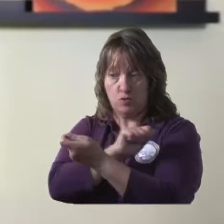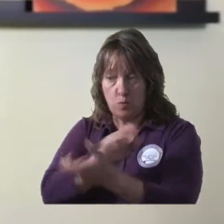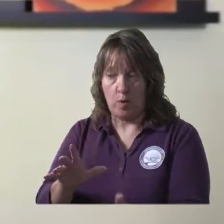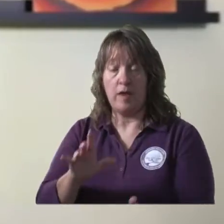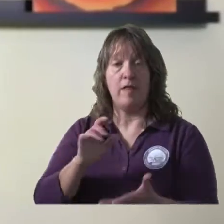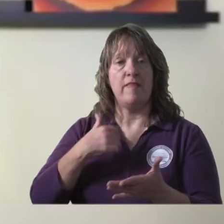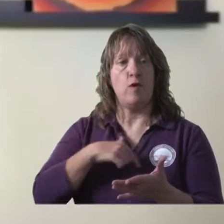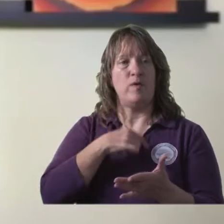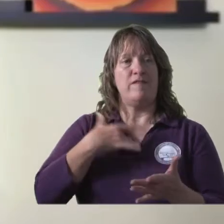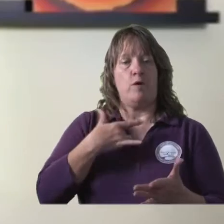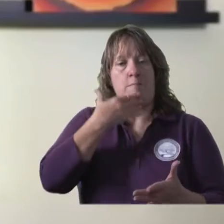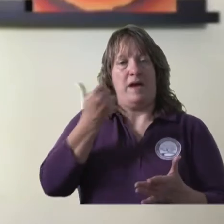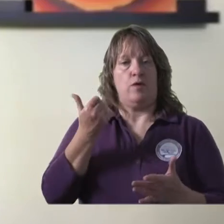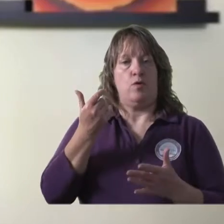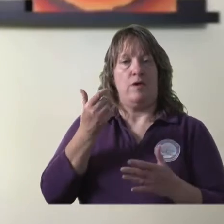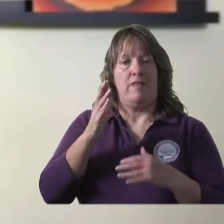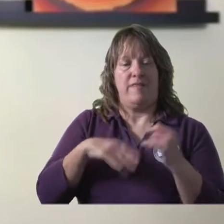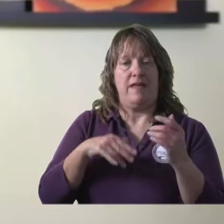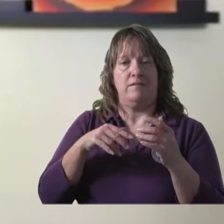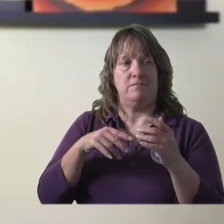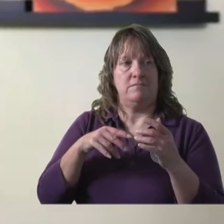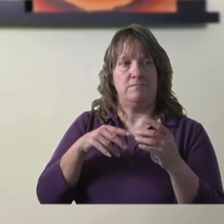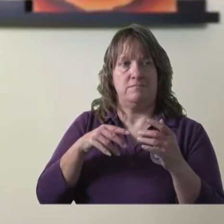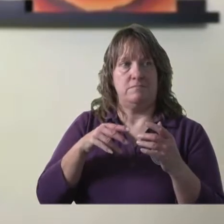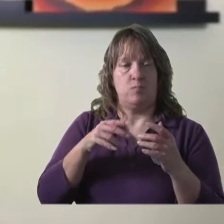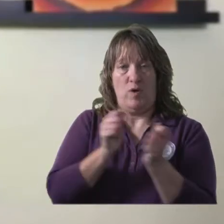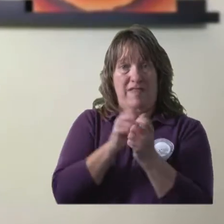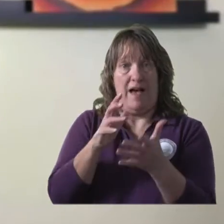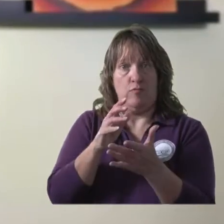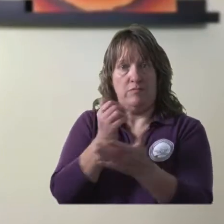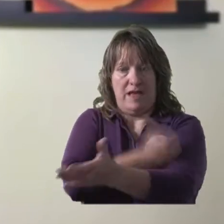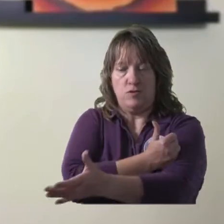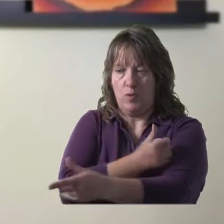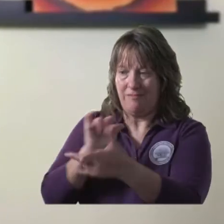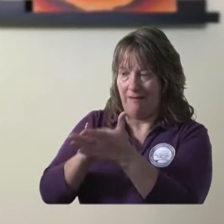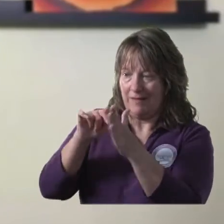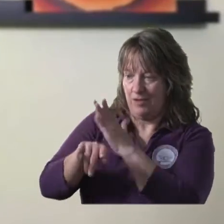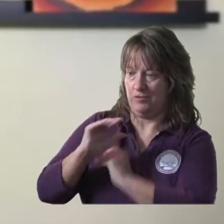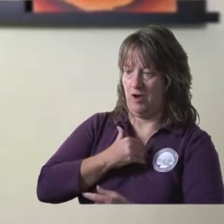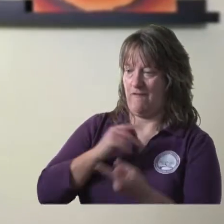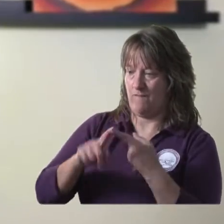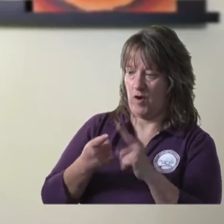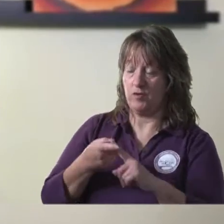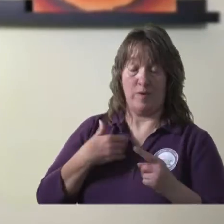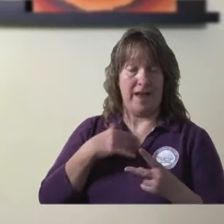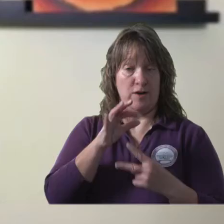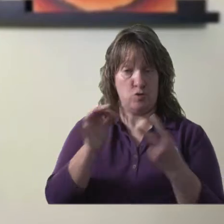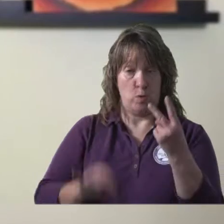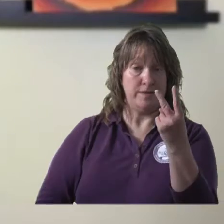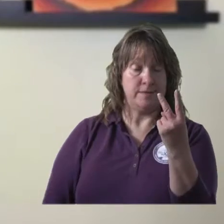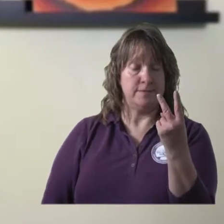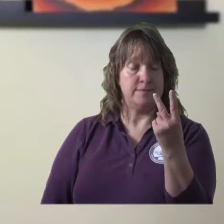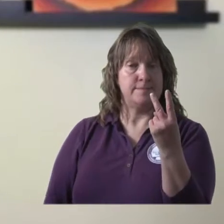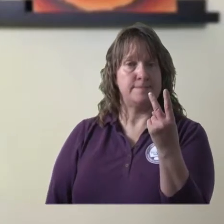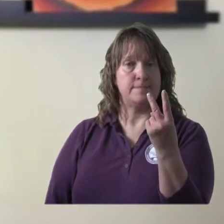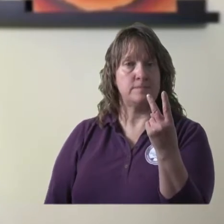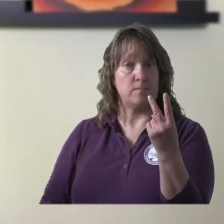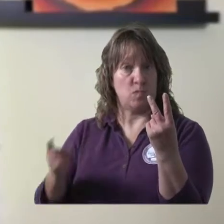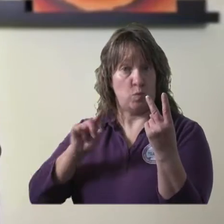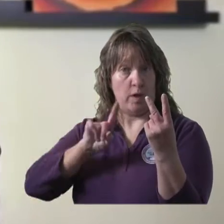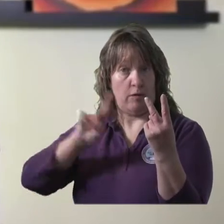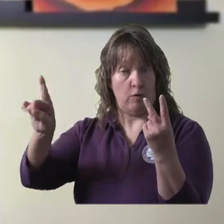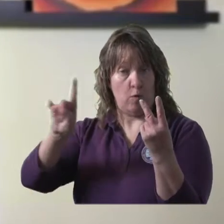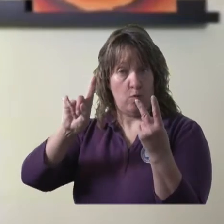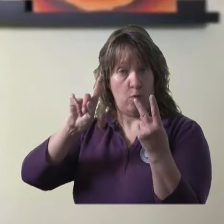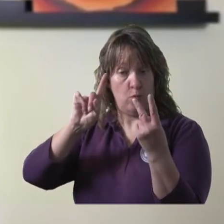of the thing that killed our friend. So I had a choice. Do I go to the